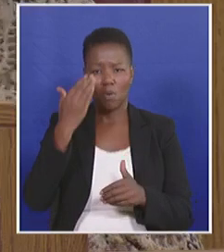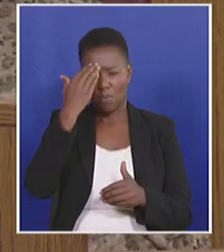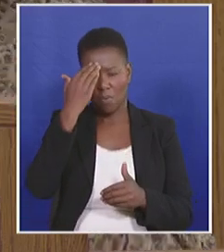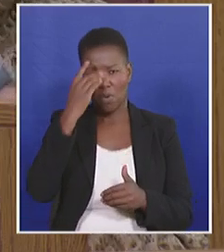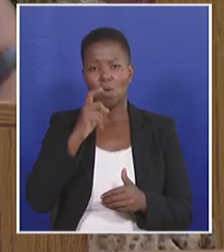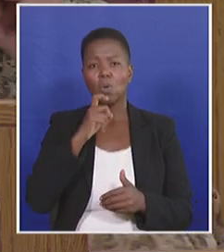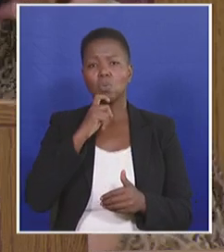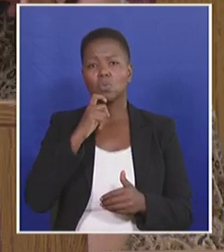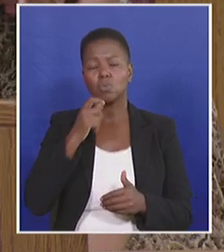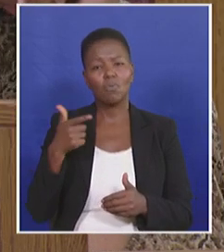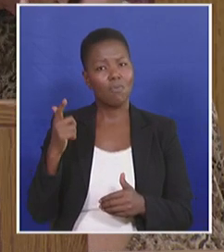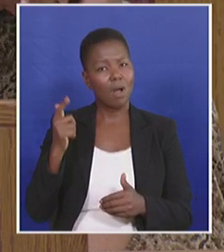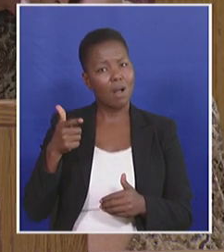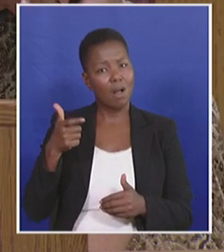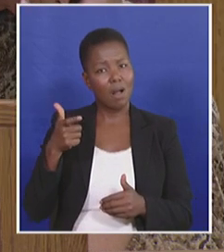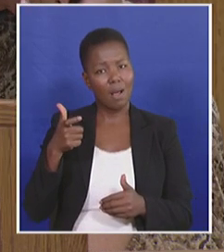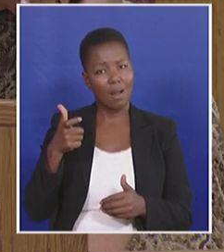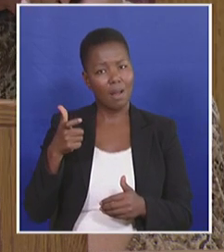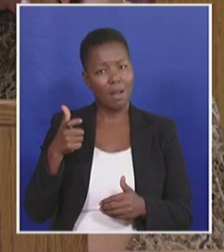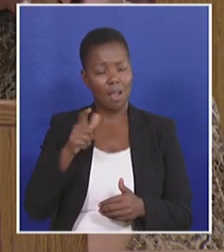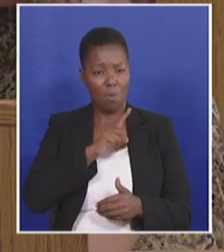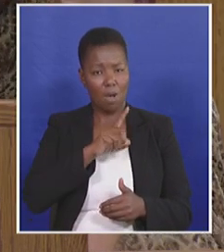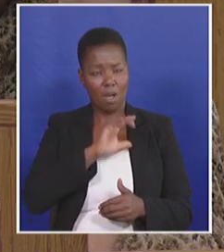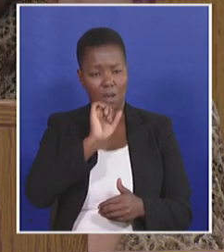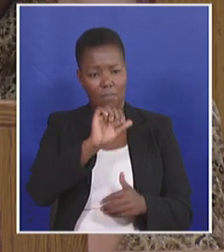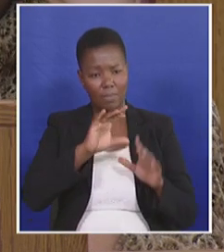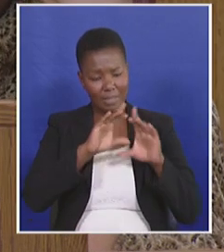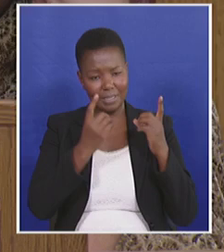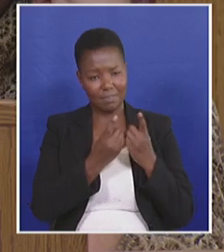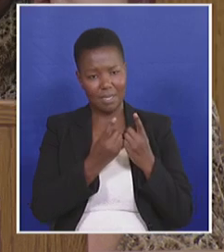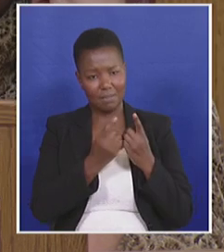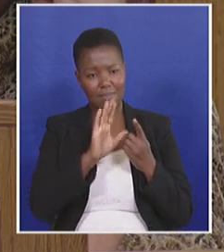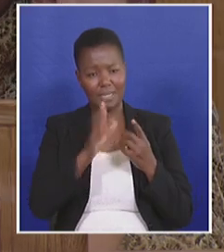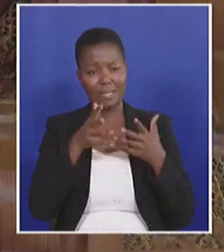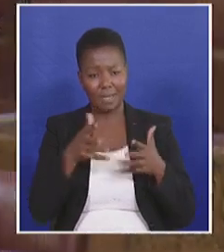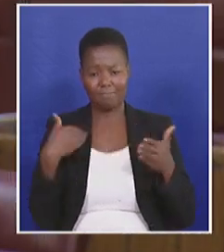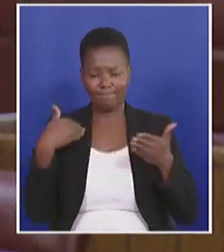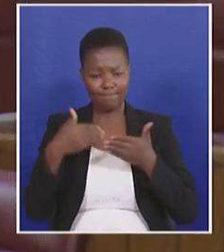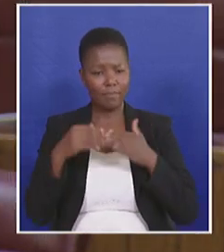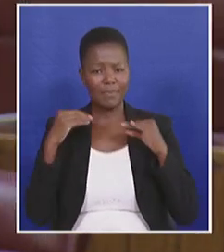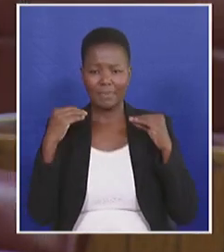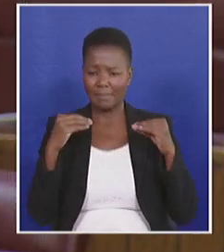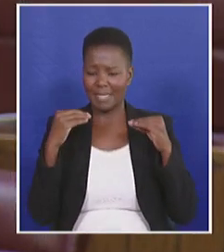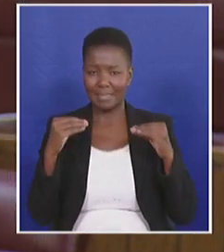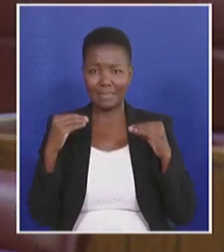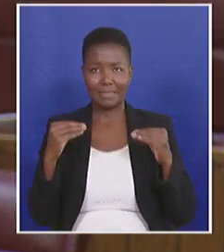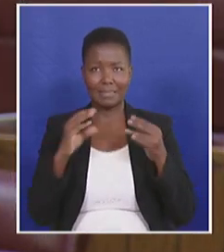dithunya ya ka department ya gago e le busy e le ka